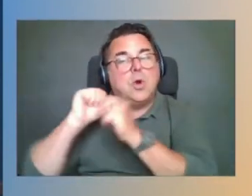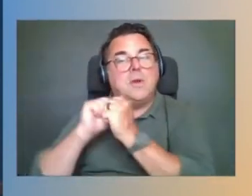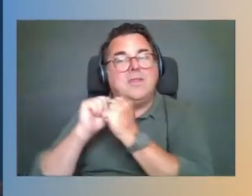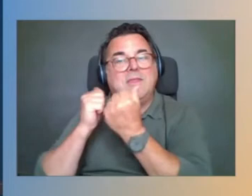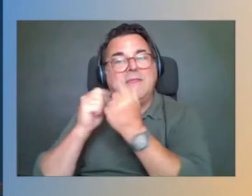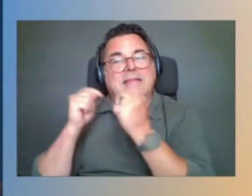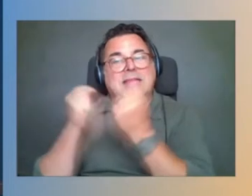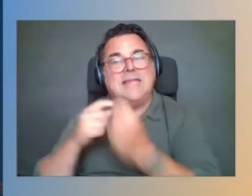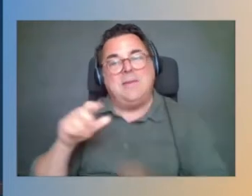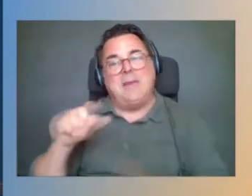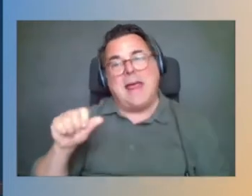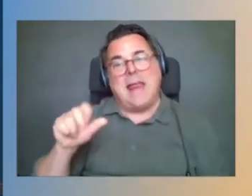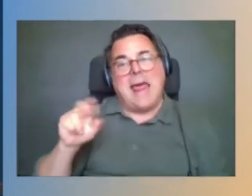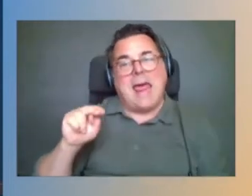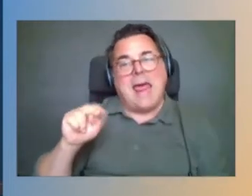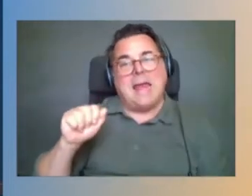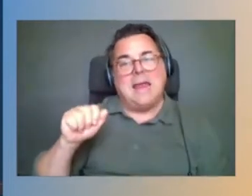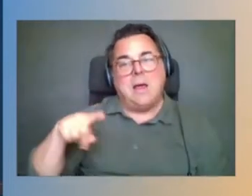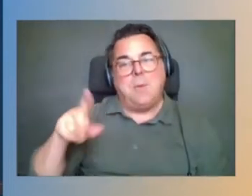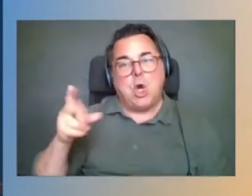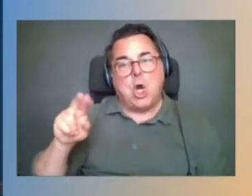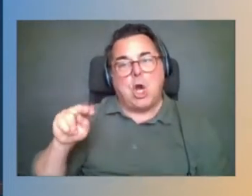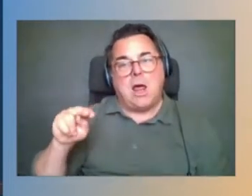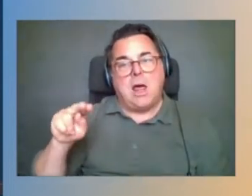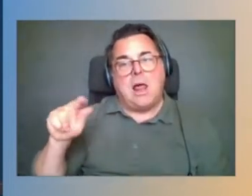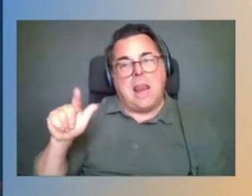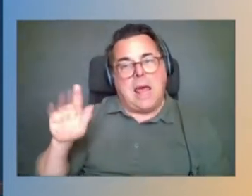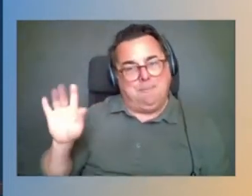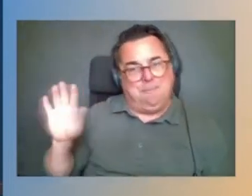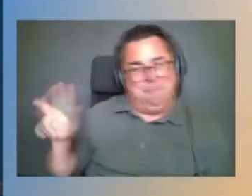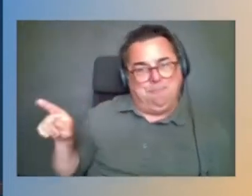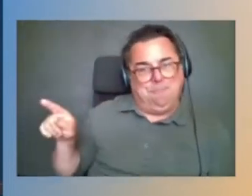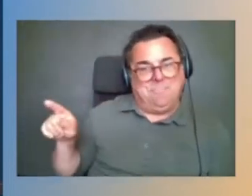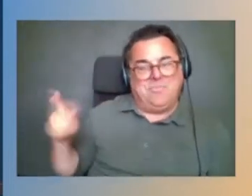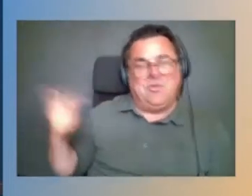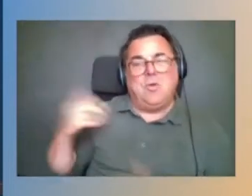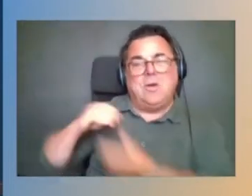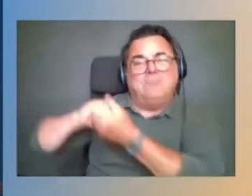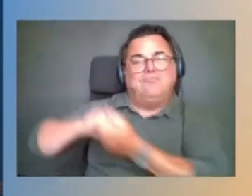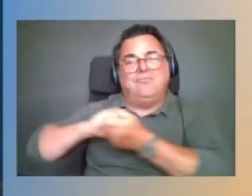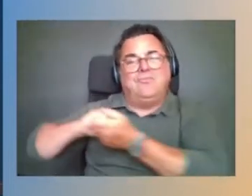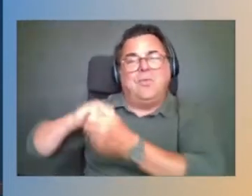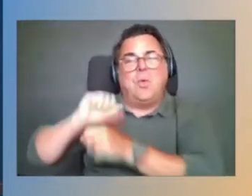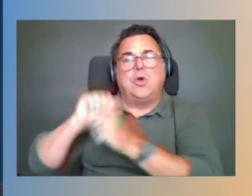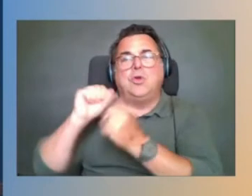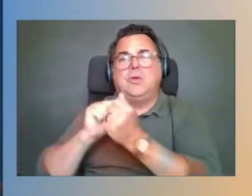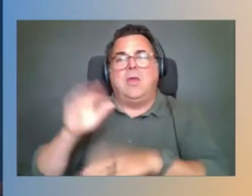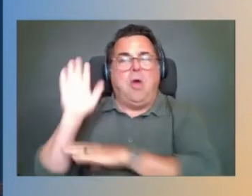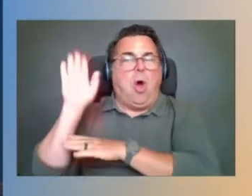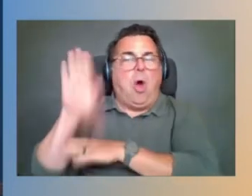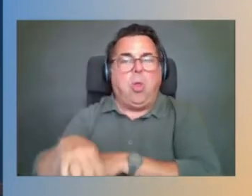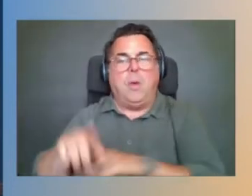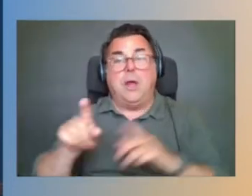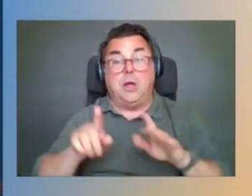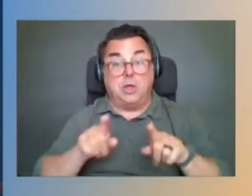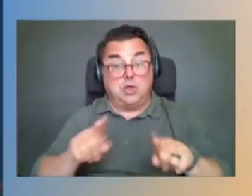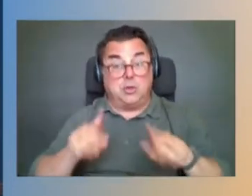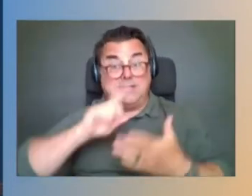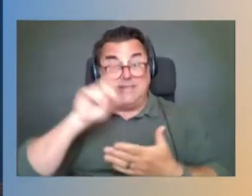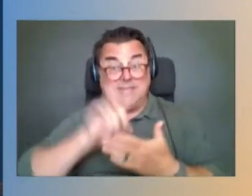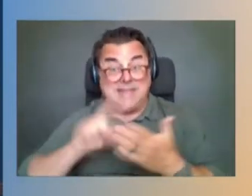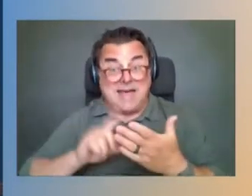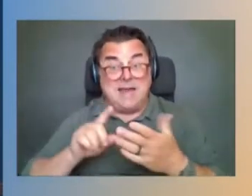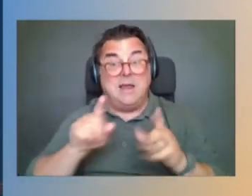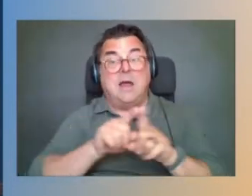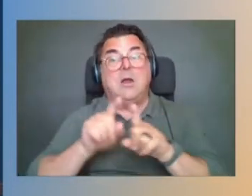Labs. And so typically, we're working hand in hand together throughout the early design phase, and then also through the bring